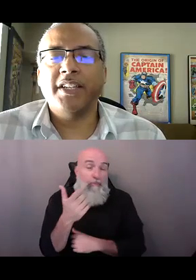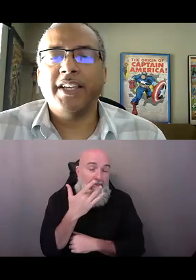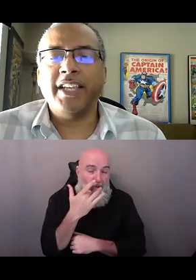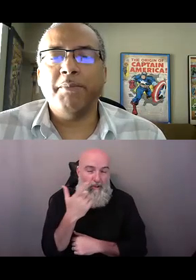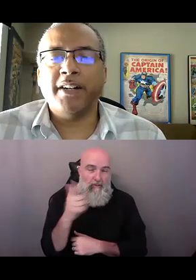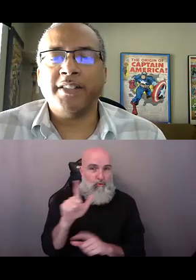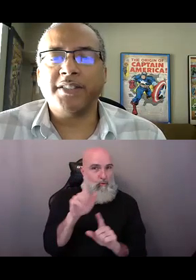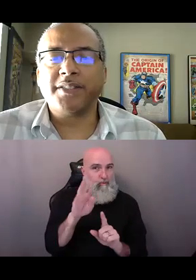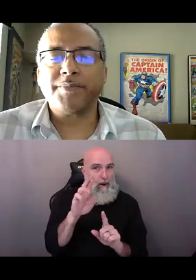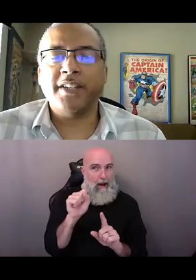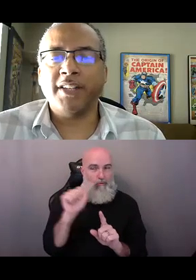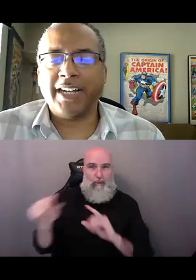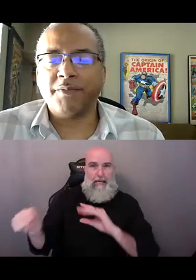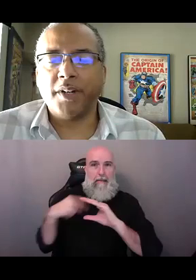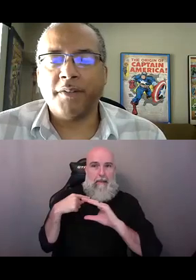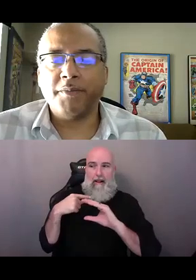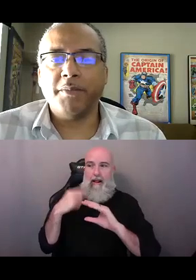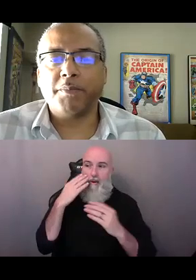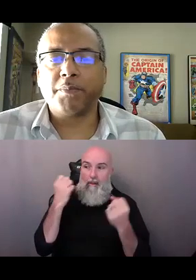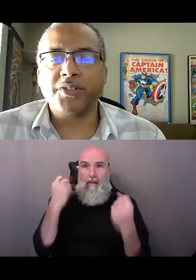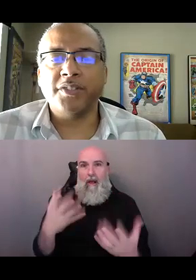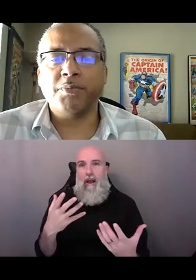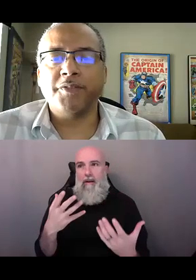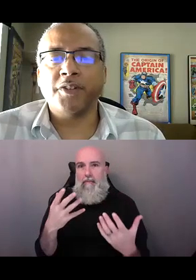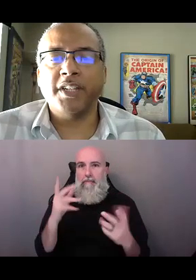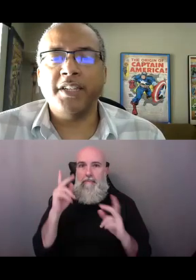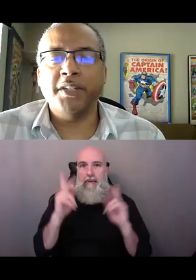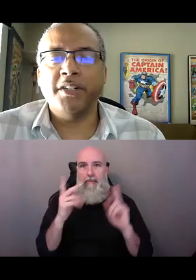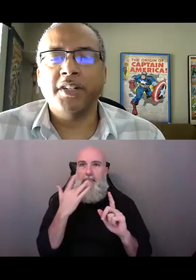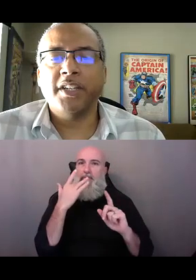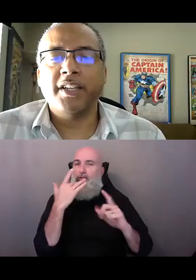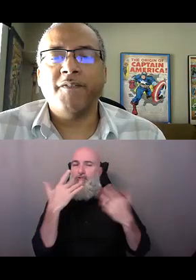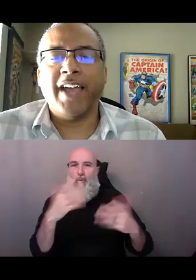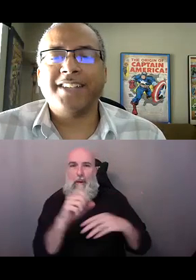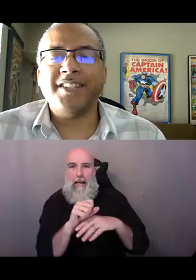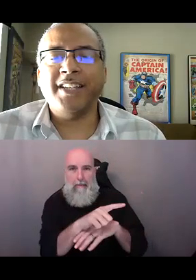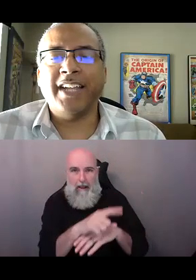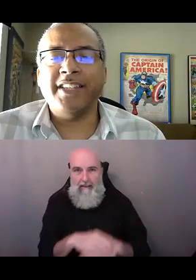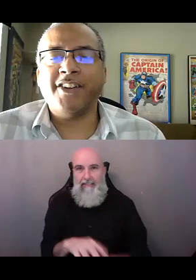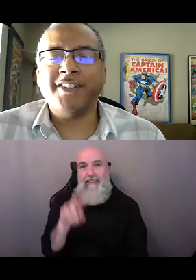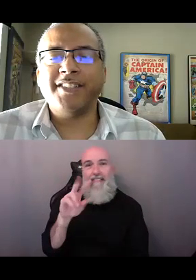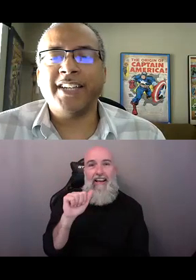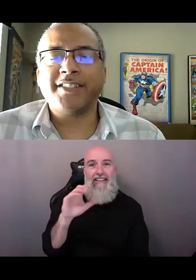can email us. I know a lot of persons prefer to email.